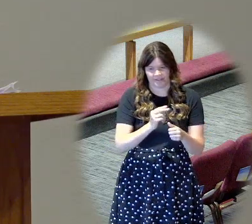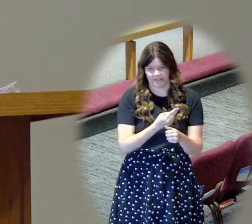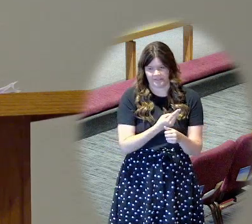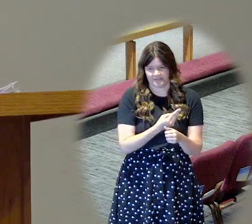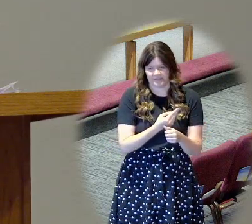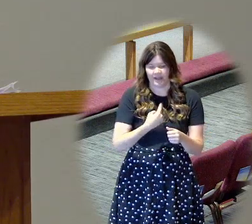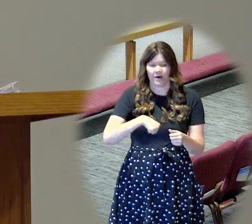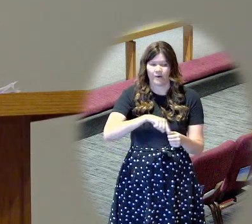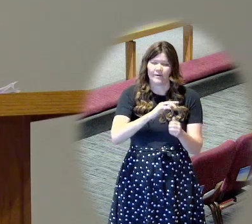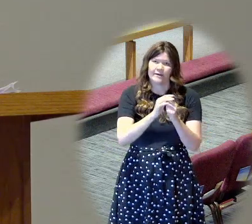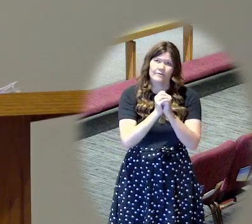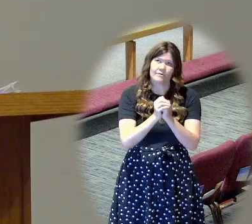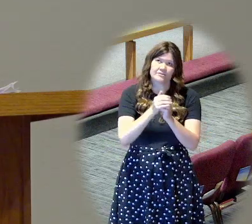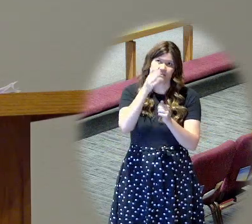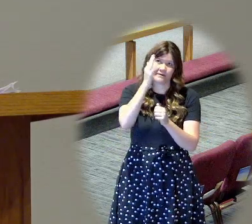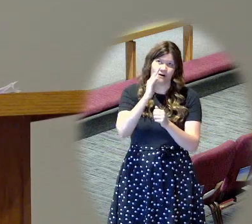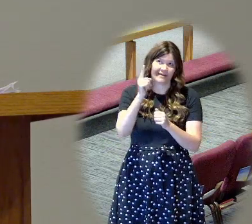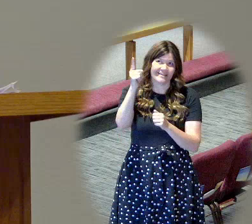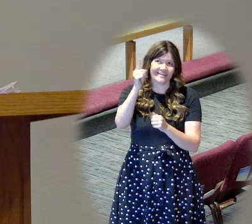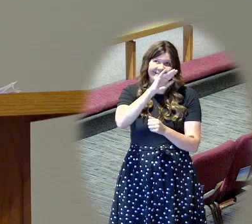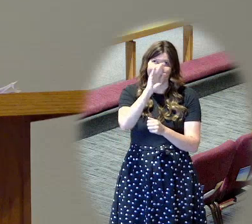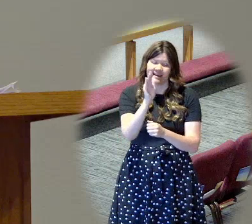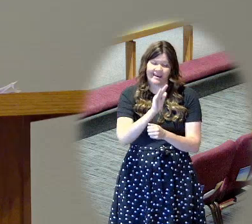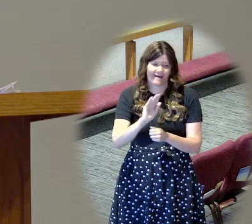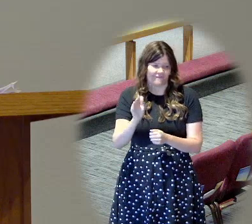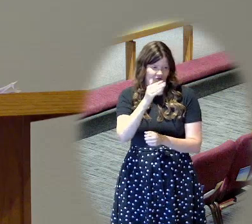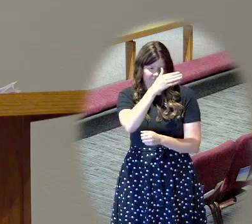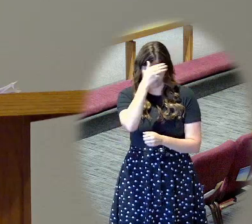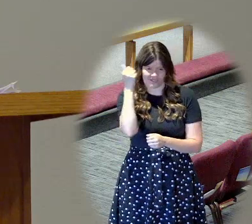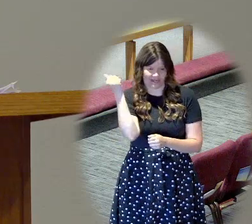We worship a God who doesn't forget.